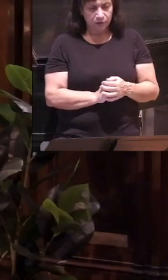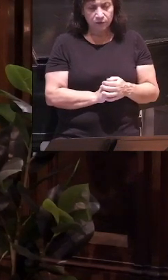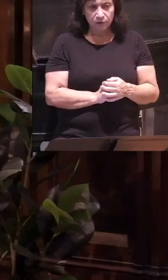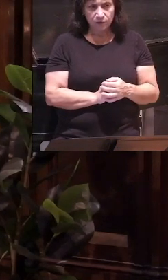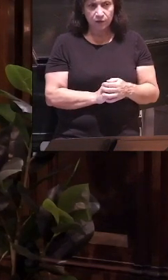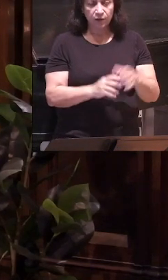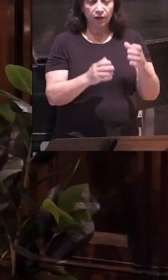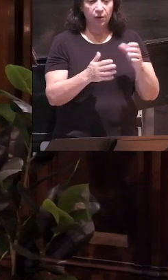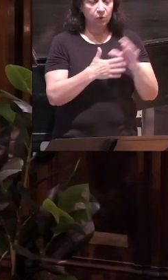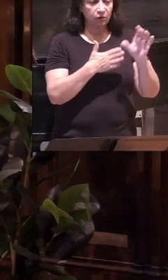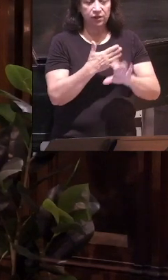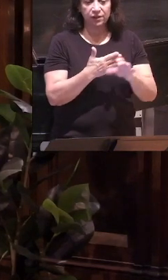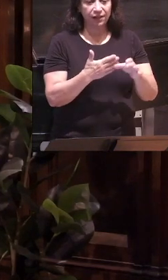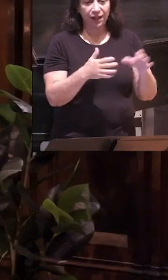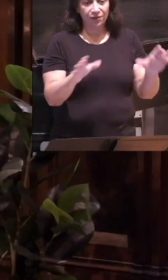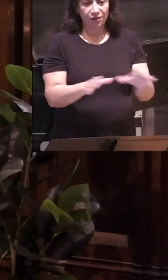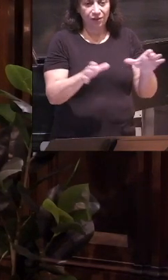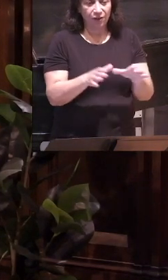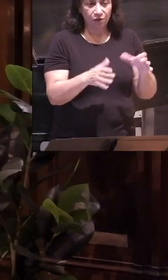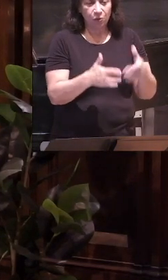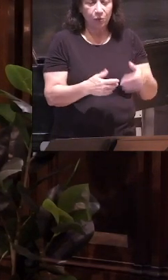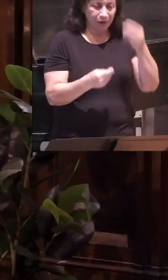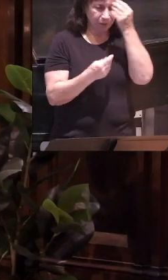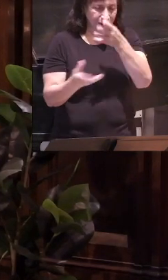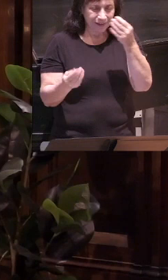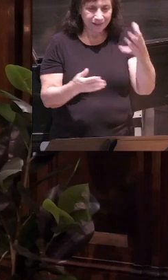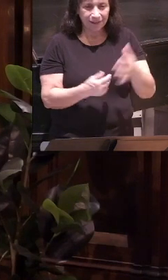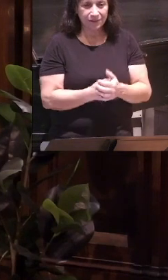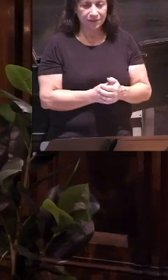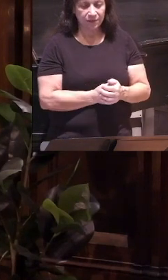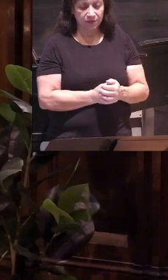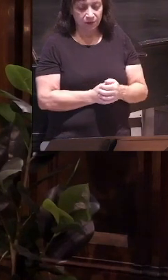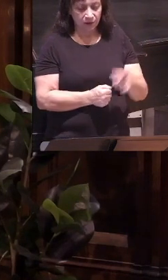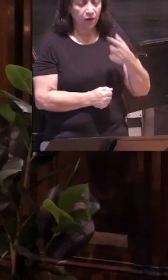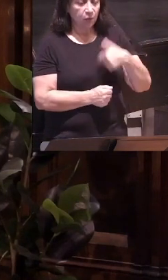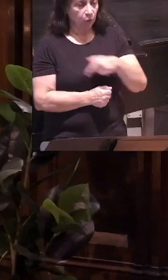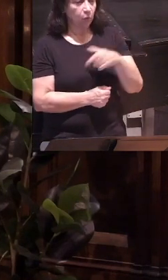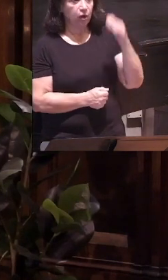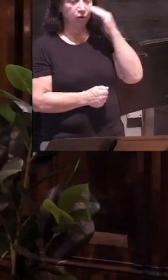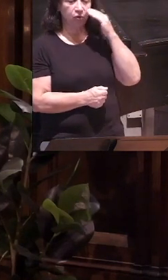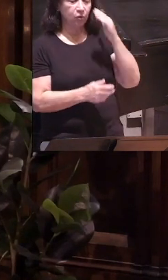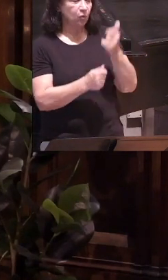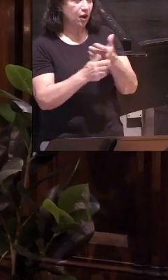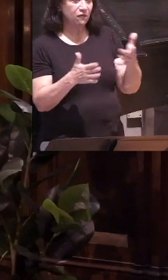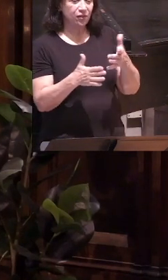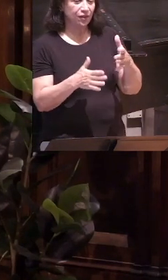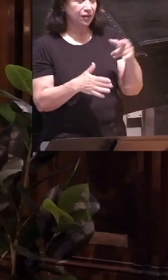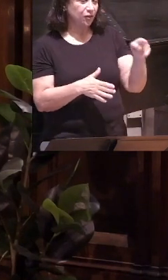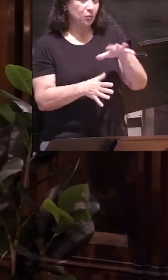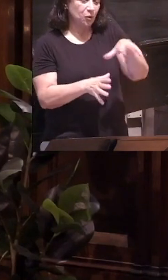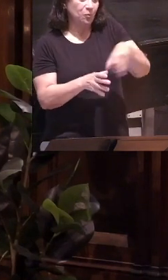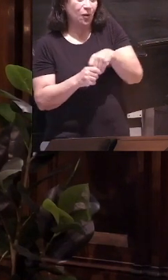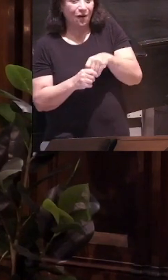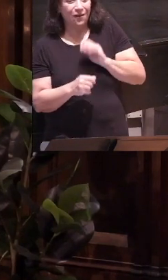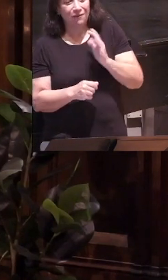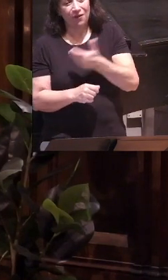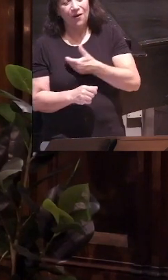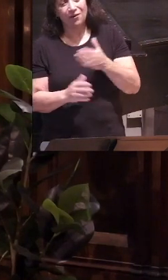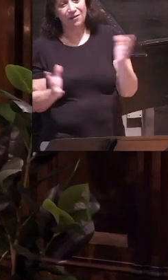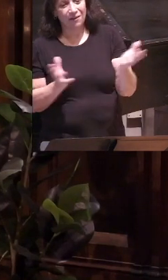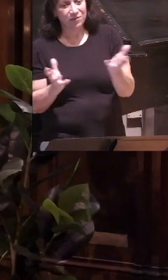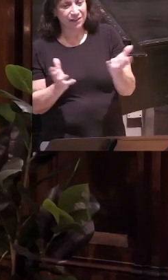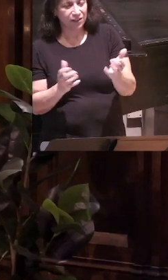you know, you boys, you know, you didn't know that we knew what you were doing, but we rest assured we did. You're always part of our